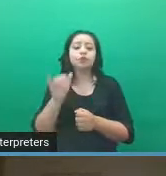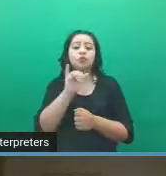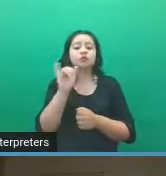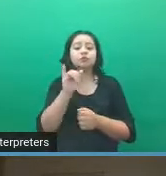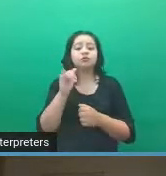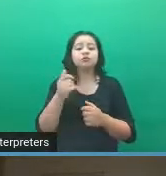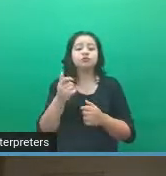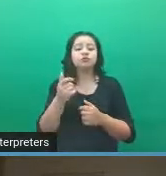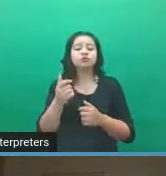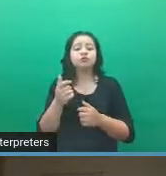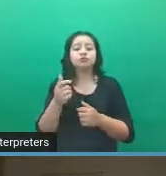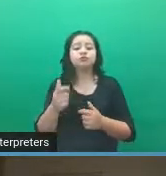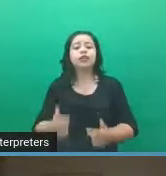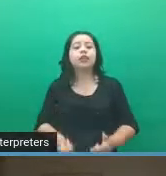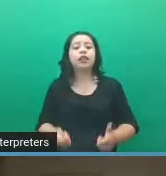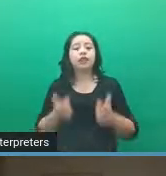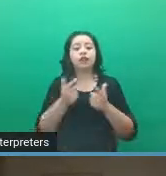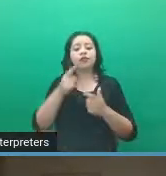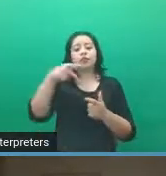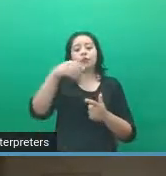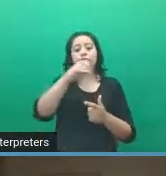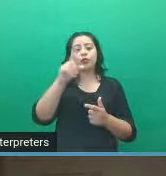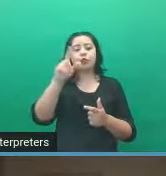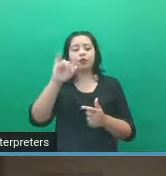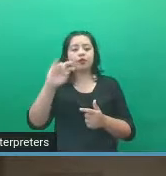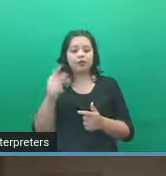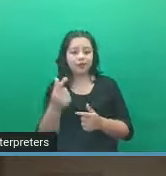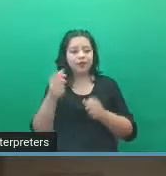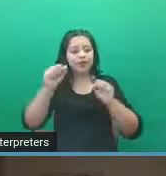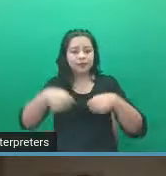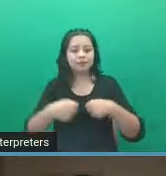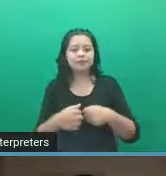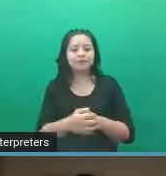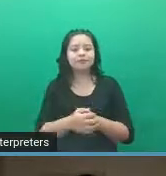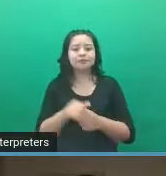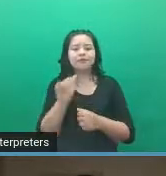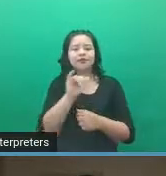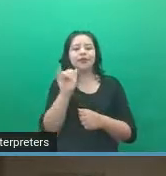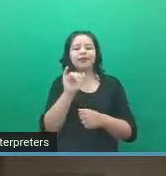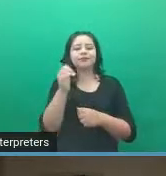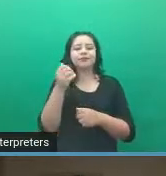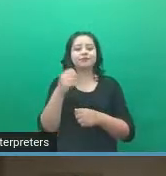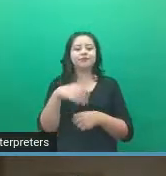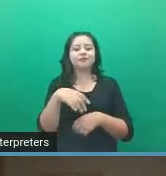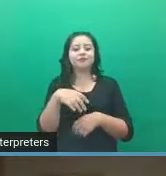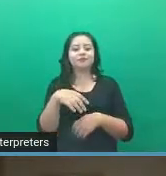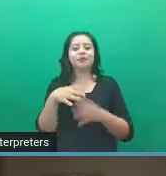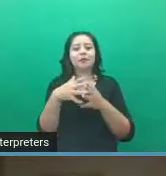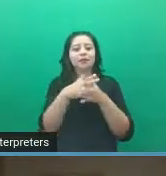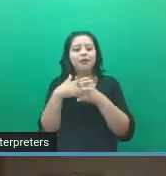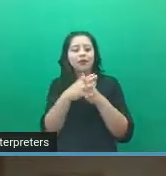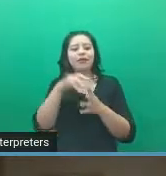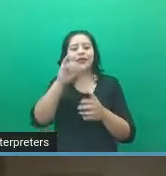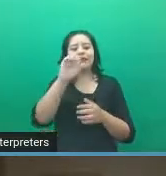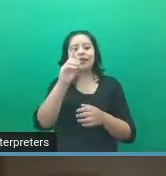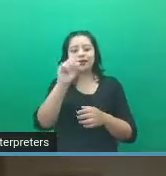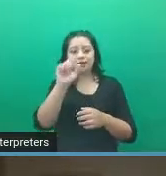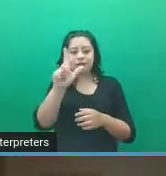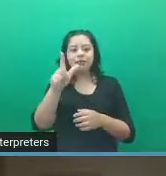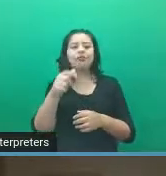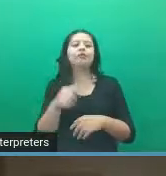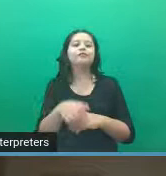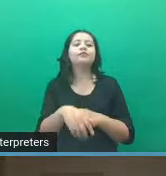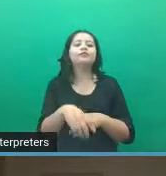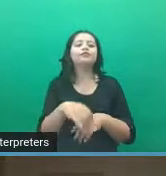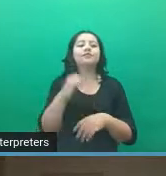to greatly enhance audience participation, as I mentioned before. It's kind of like the American Idol I used during my intro. By providing the